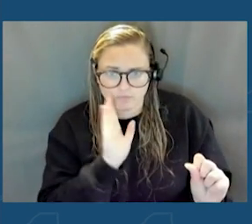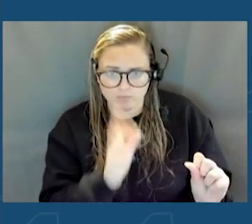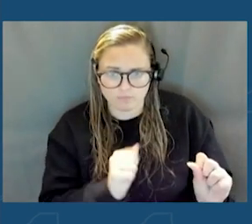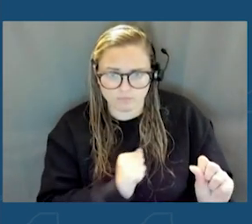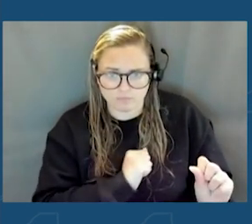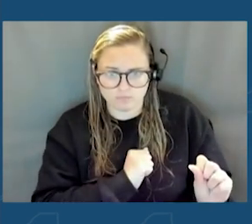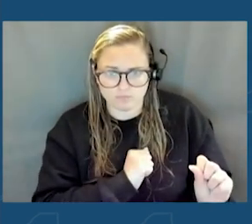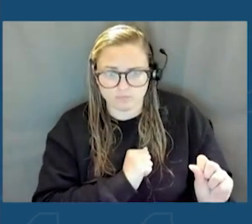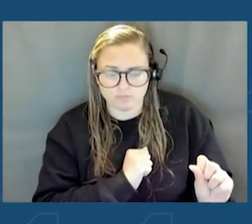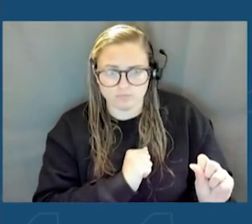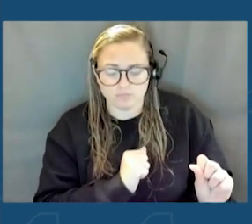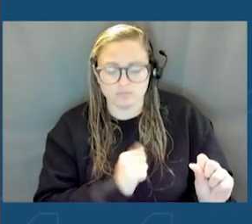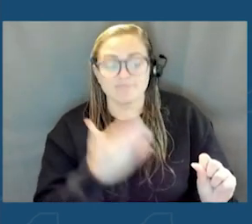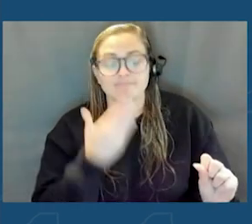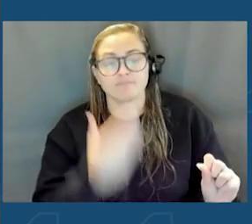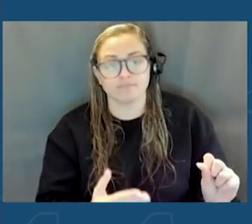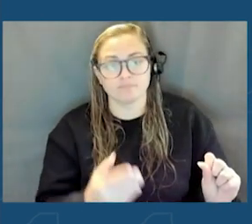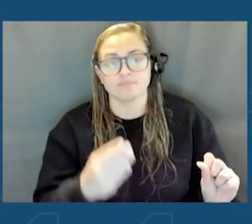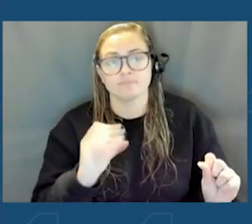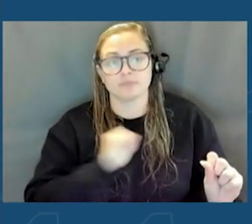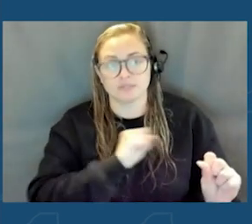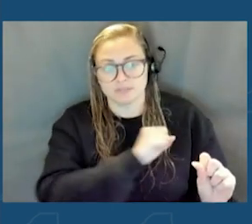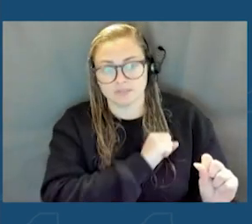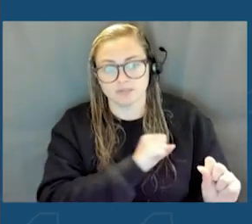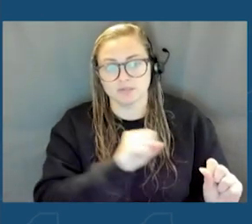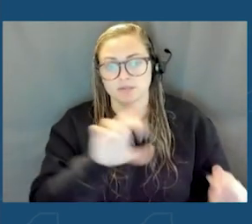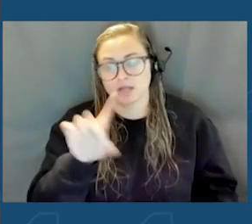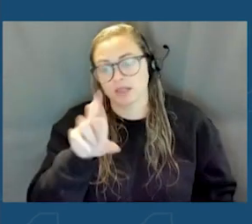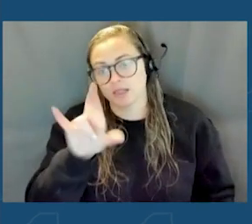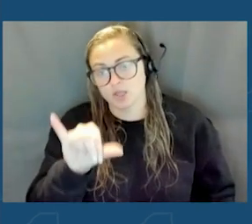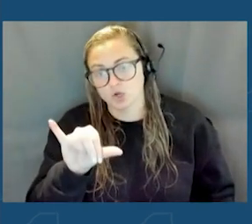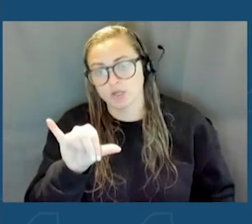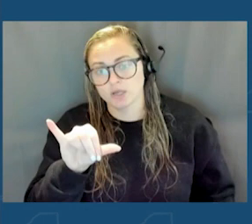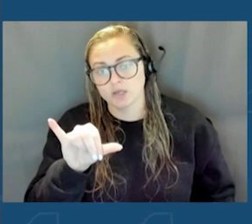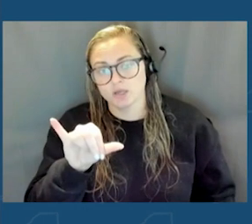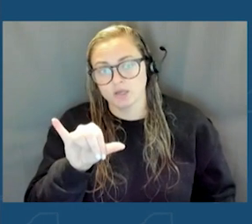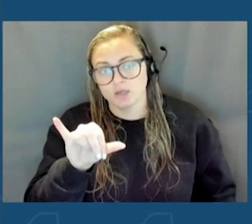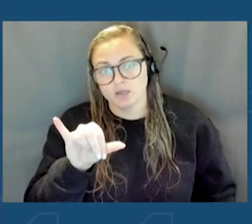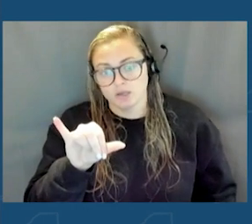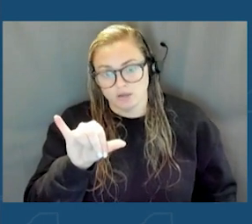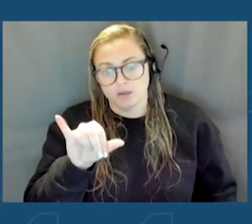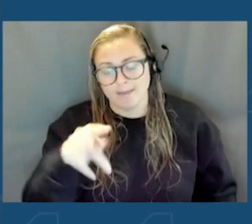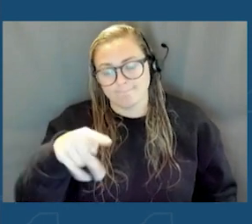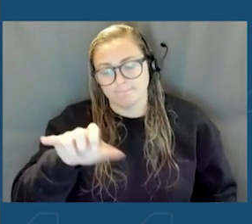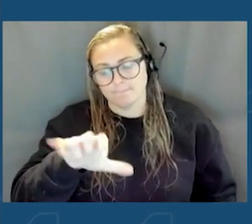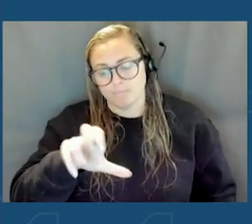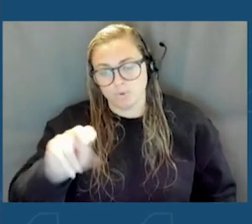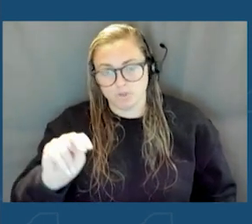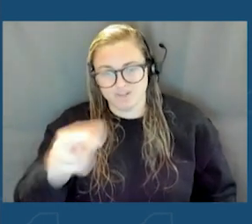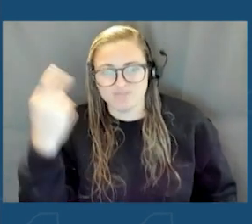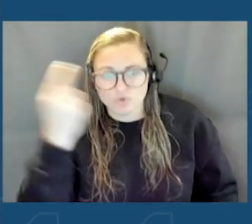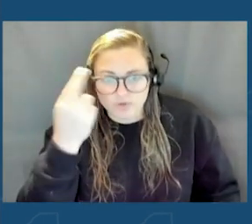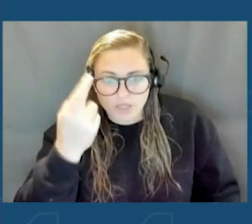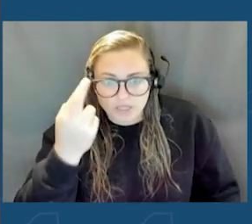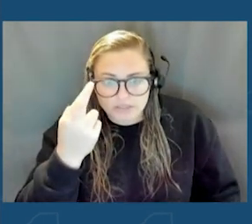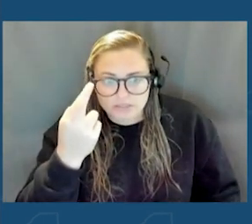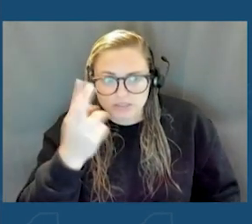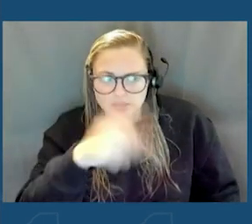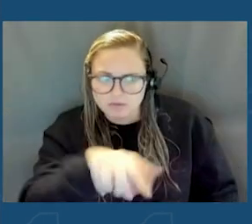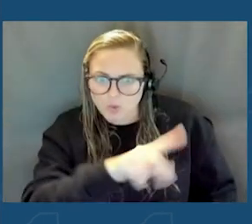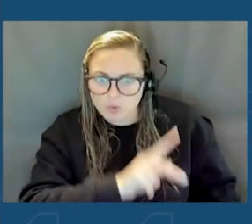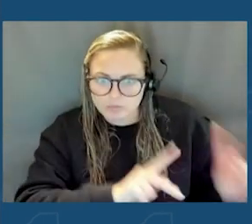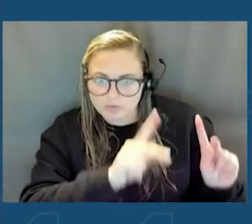And I thank Senator Cleary and Member Assembly Paulin for realizing that these are